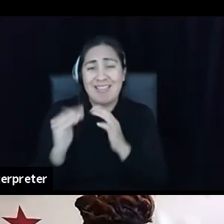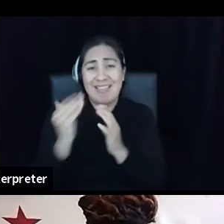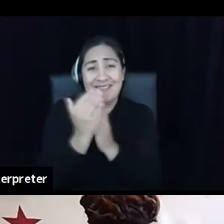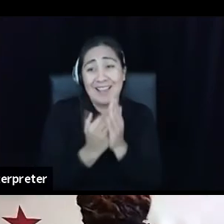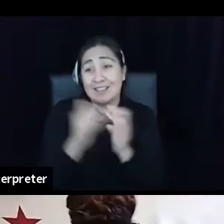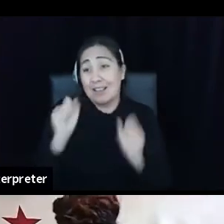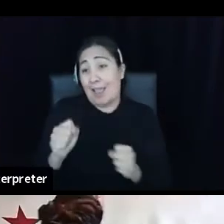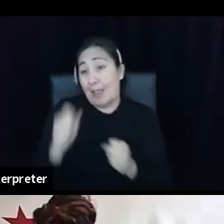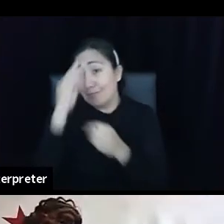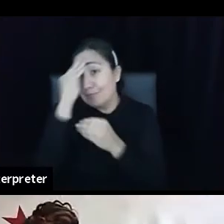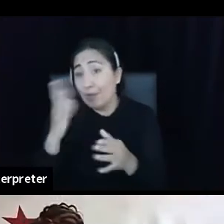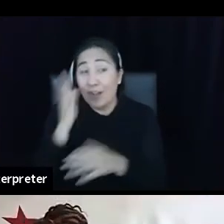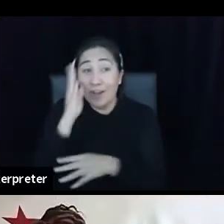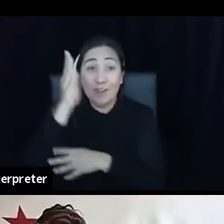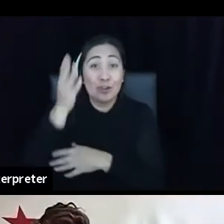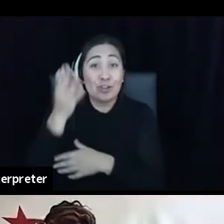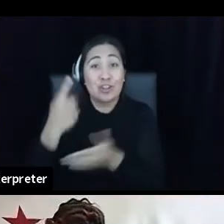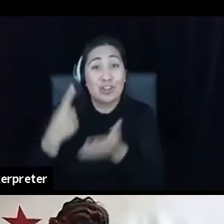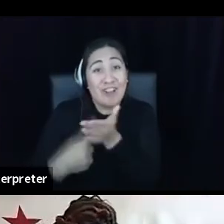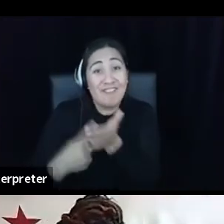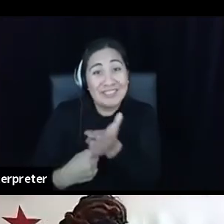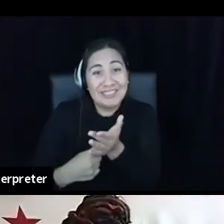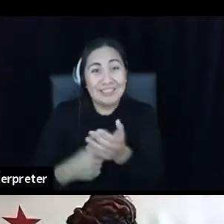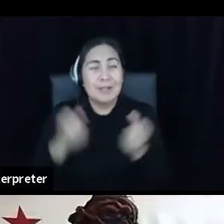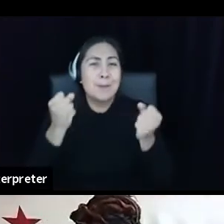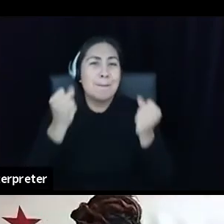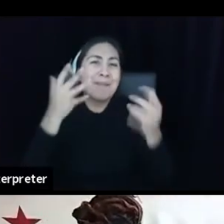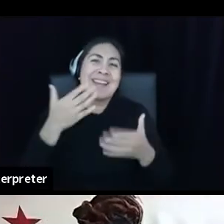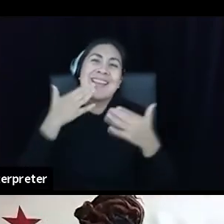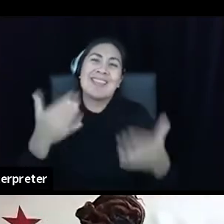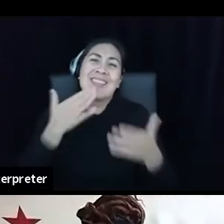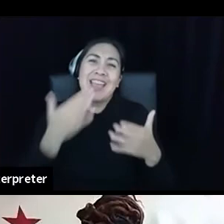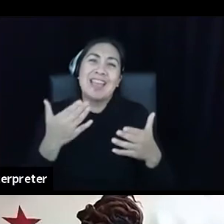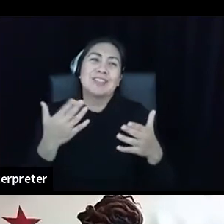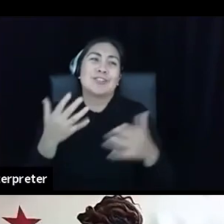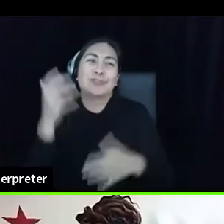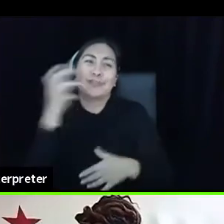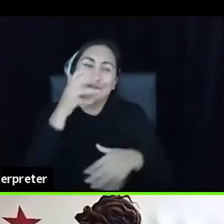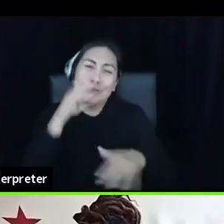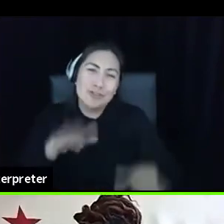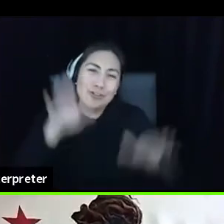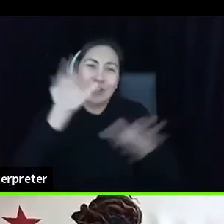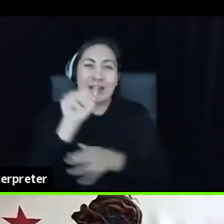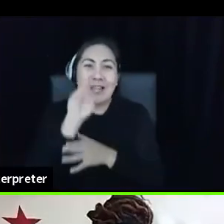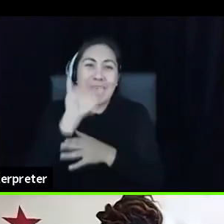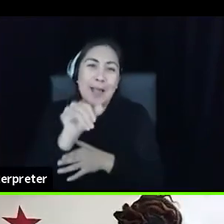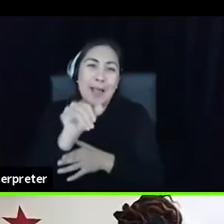conversations. Many thanks to the incredible Amy Smith.